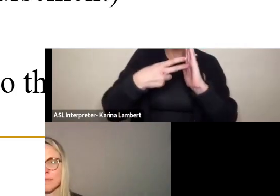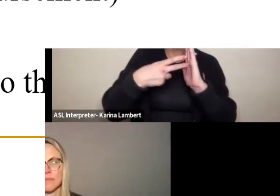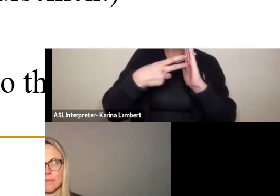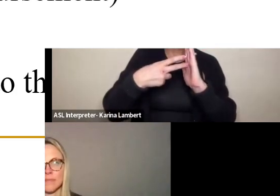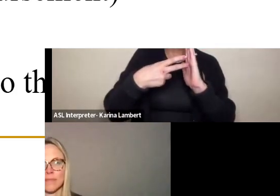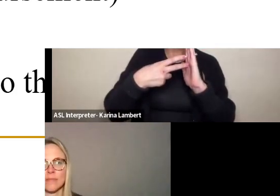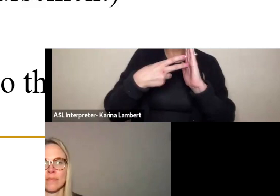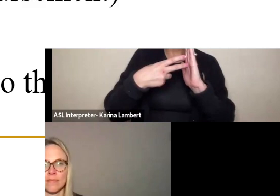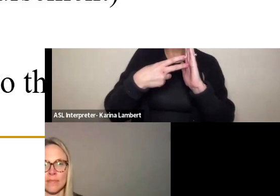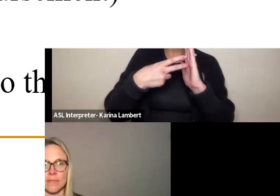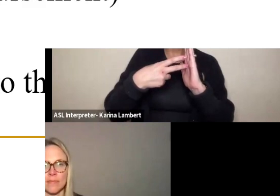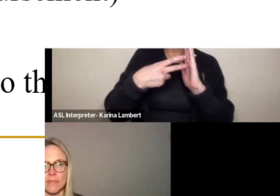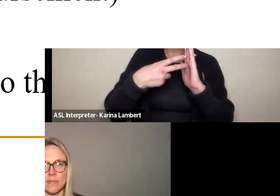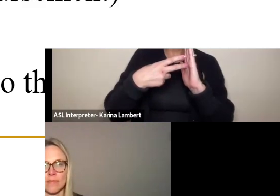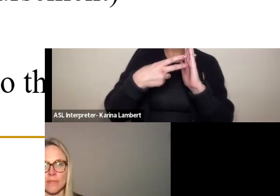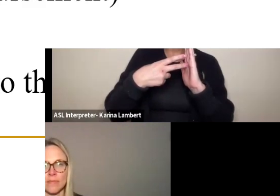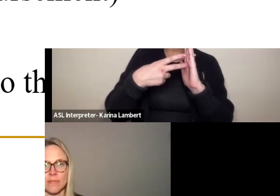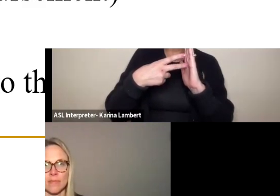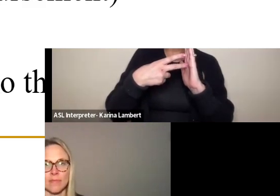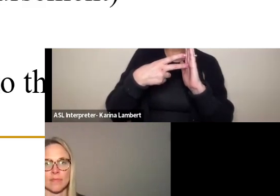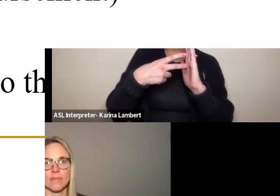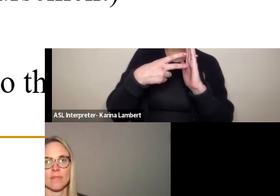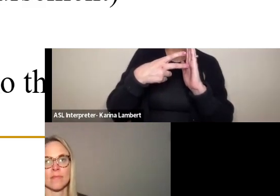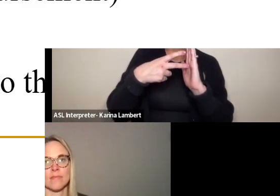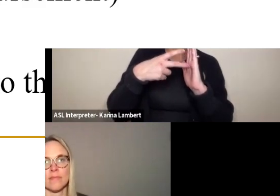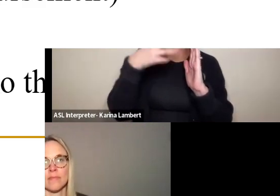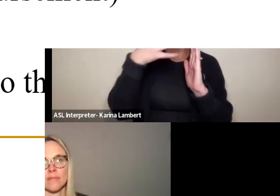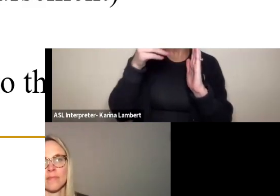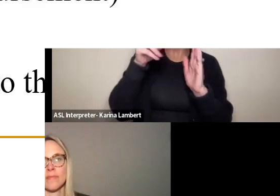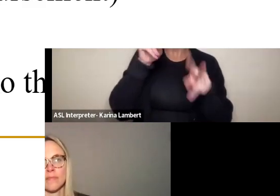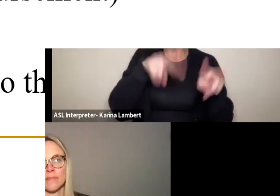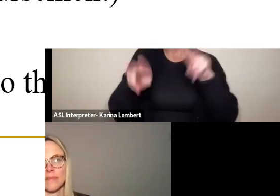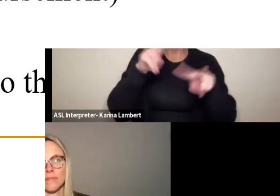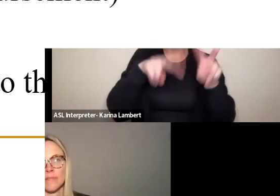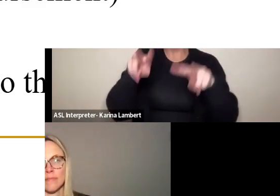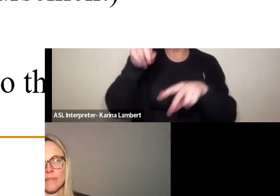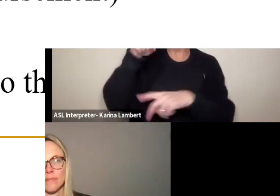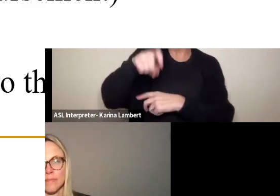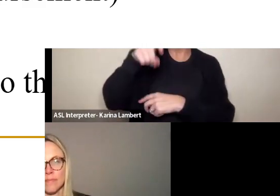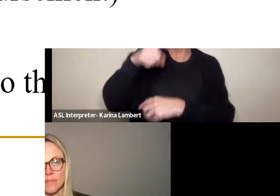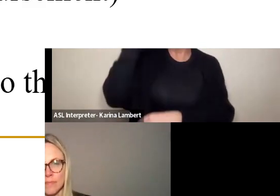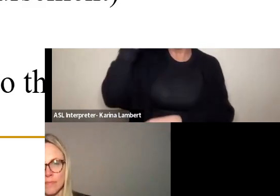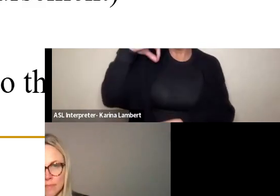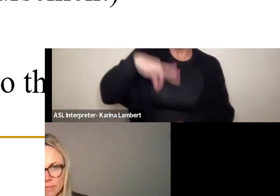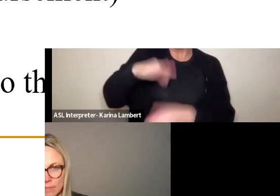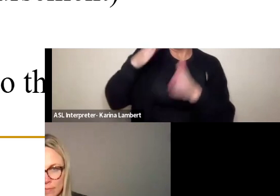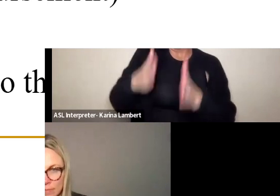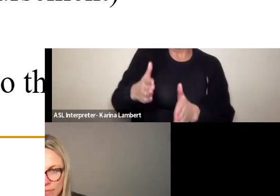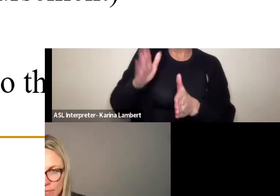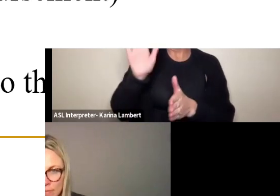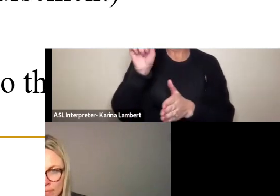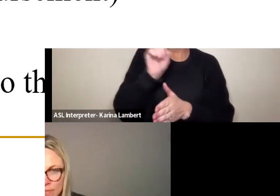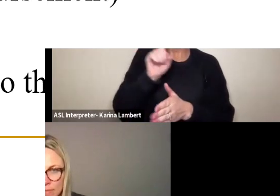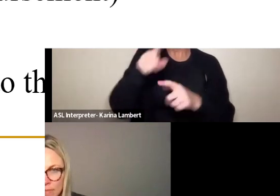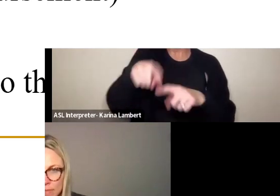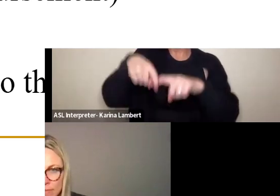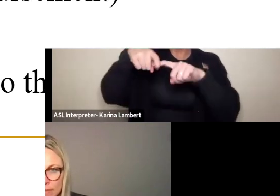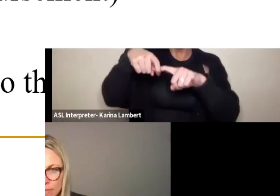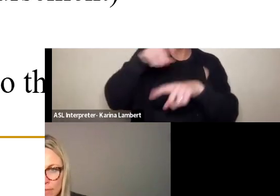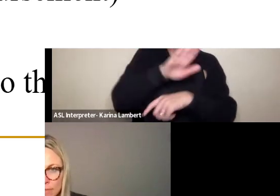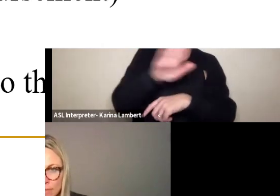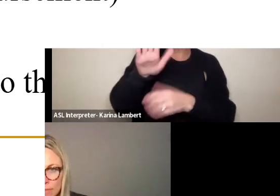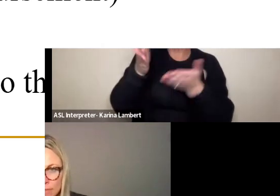looking at the needs of the beneficiary and where the gaps in services are and how we